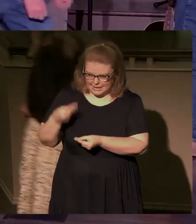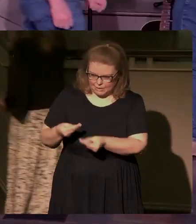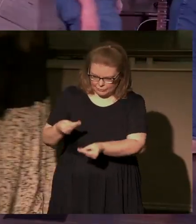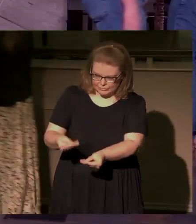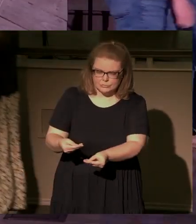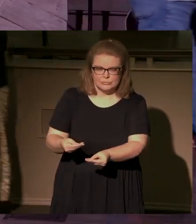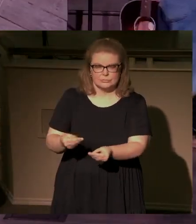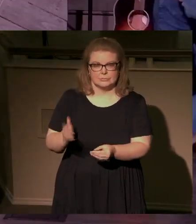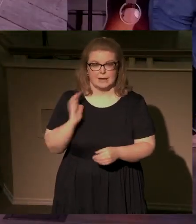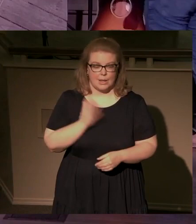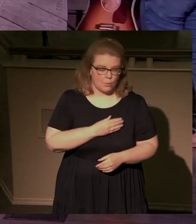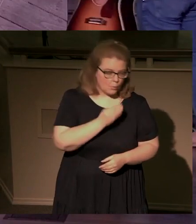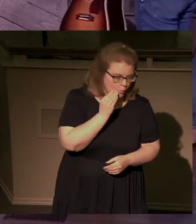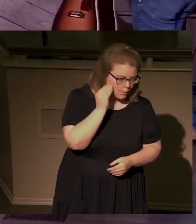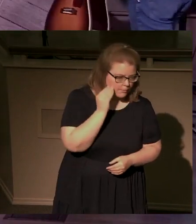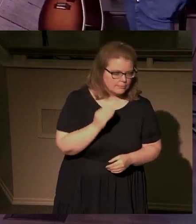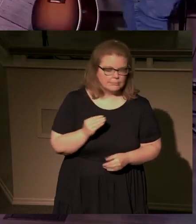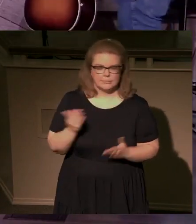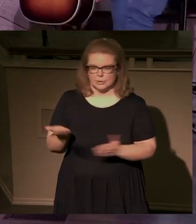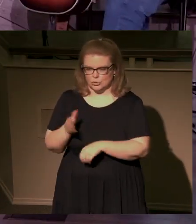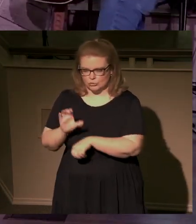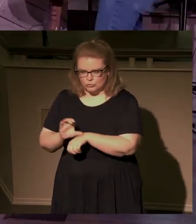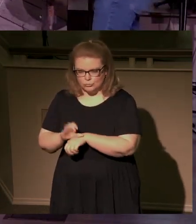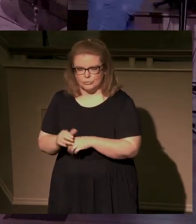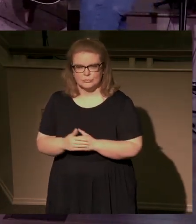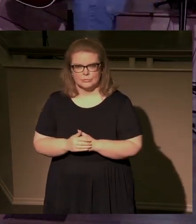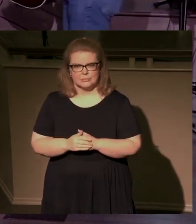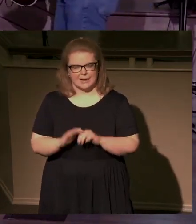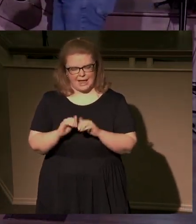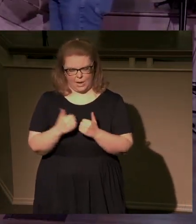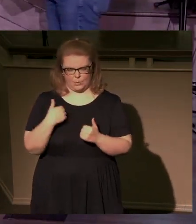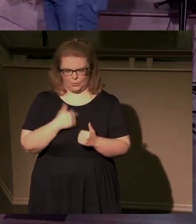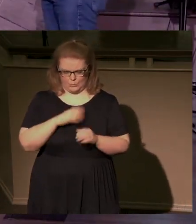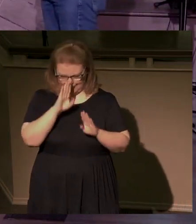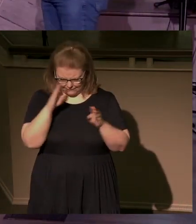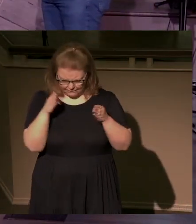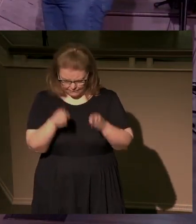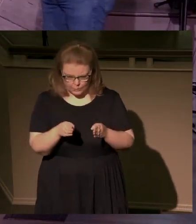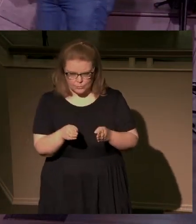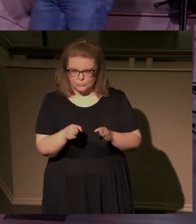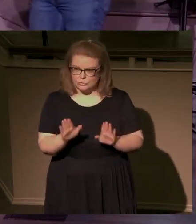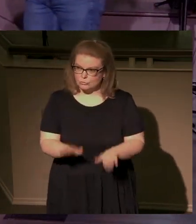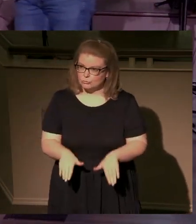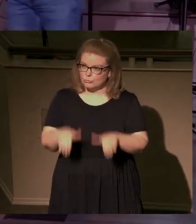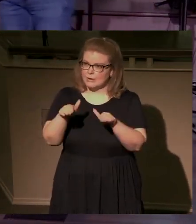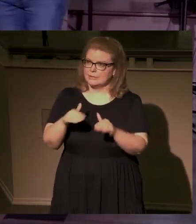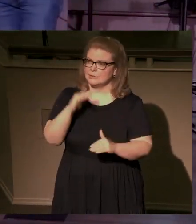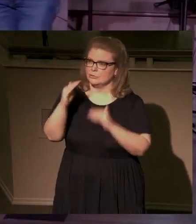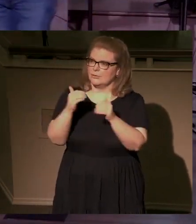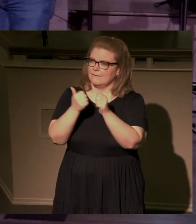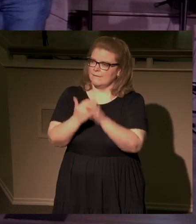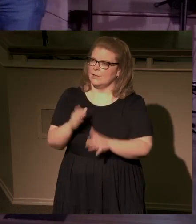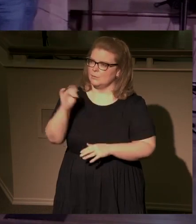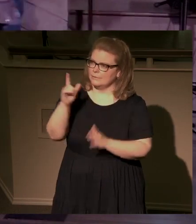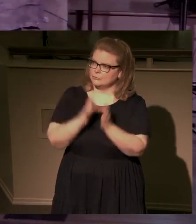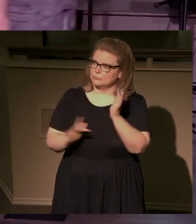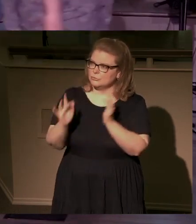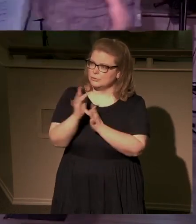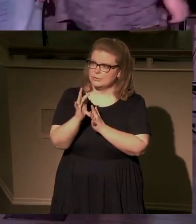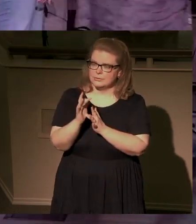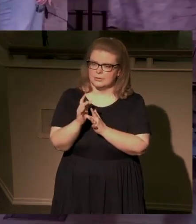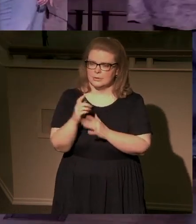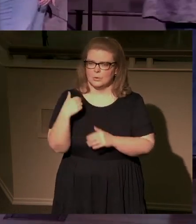in our church? How do we get focused on raising adult followers of Jesus? What needs to be